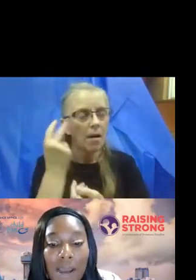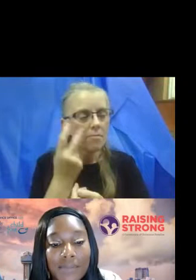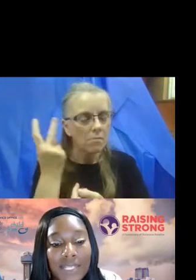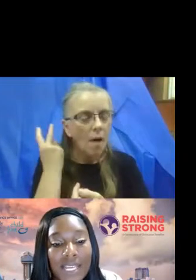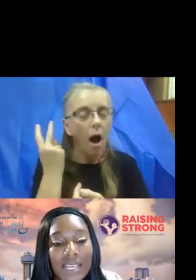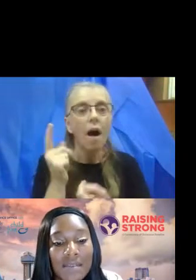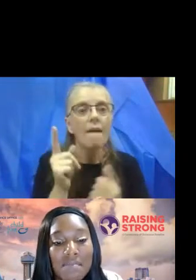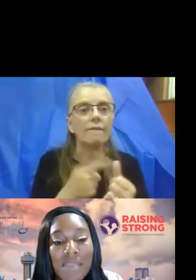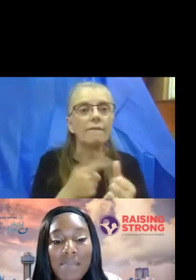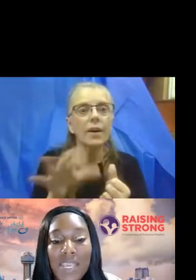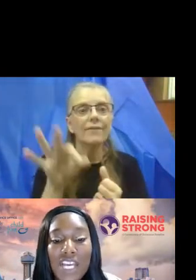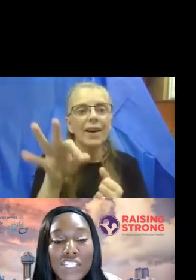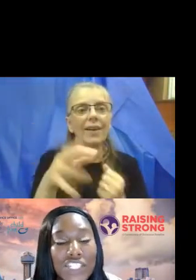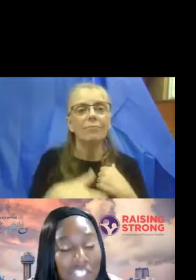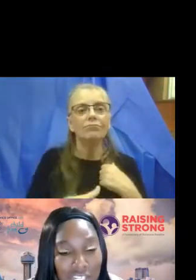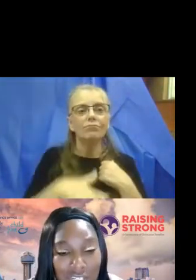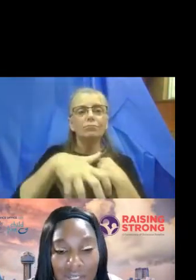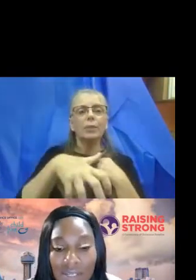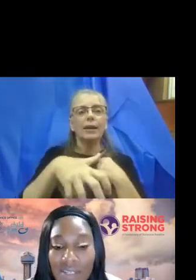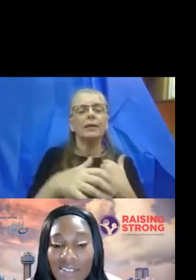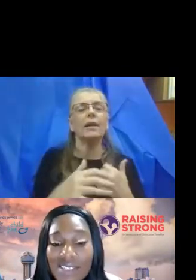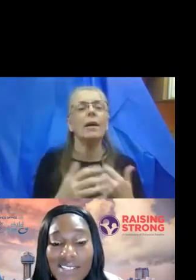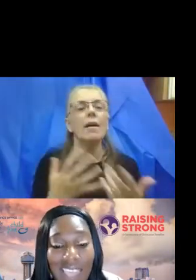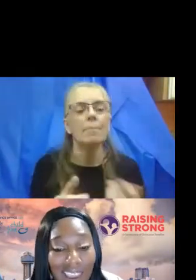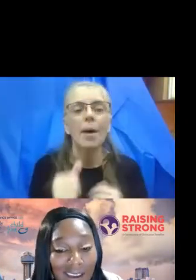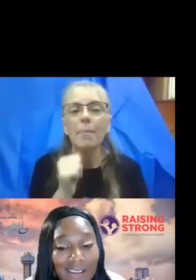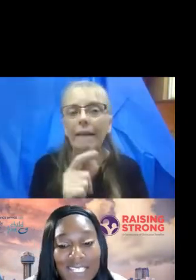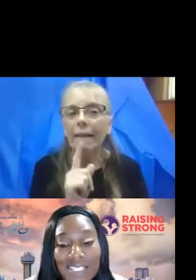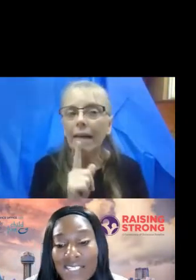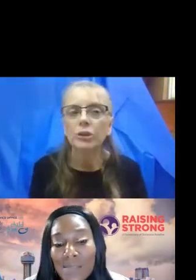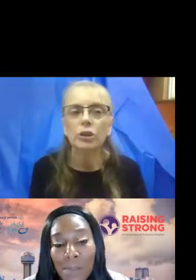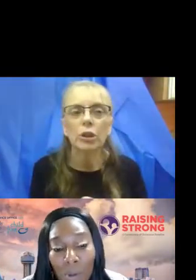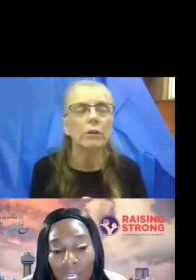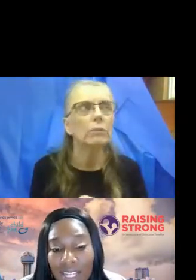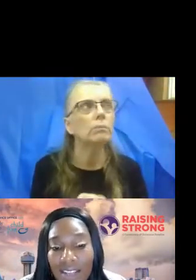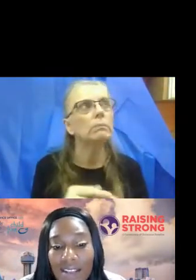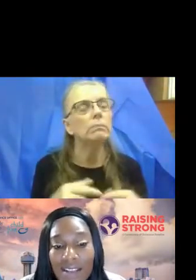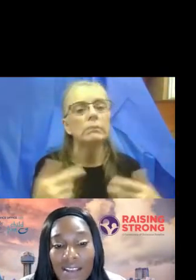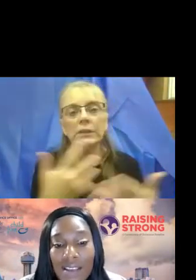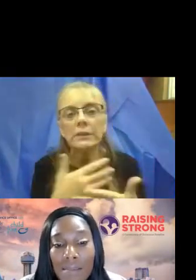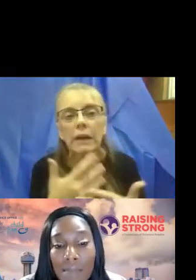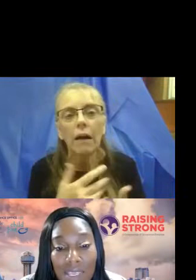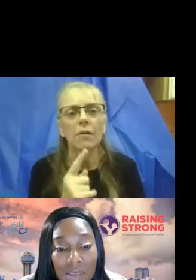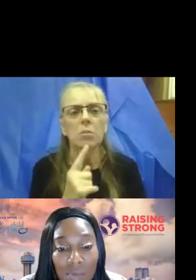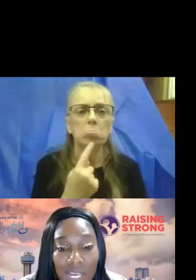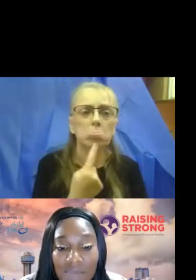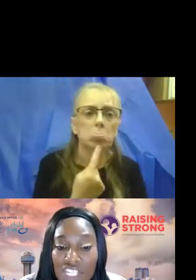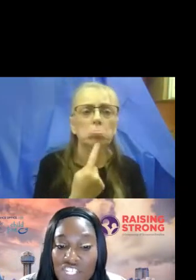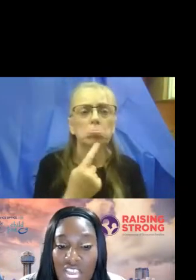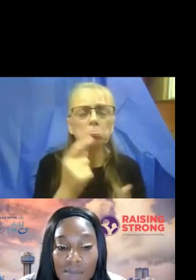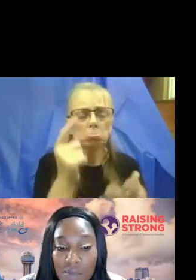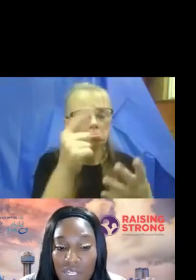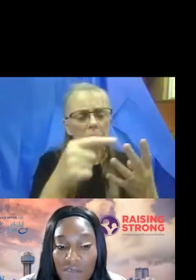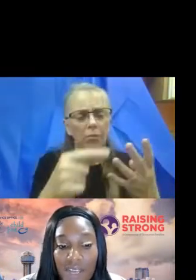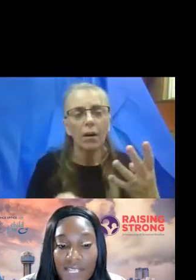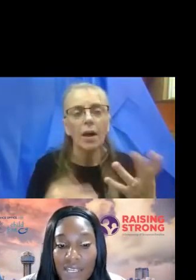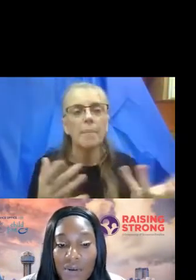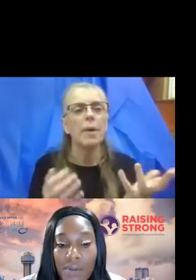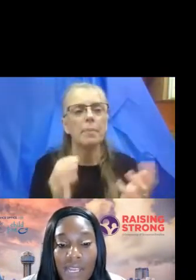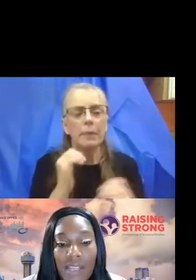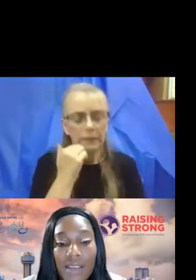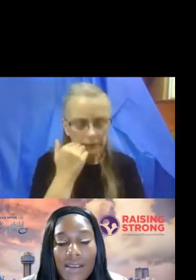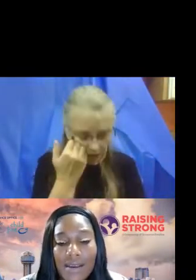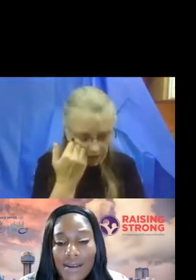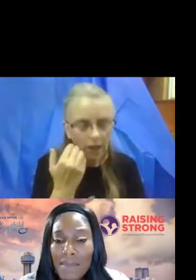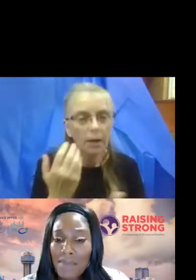were probably maybe unsure, scared, disappointed. Maybe you were even ashamed when you found out you